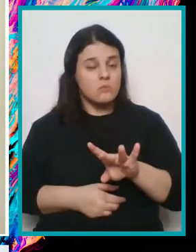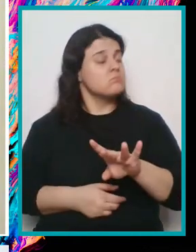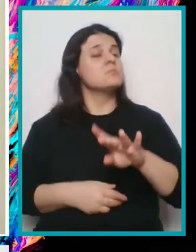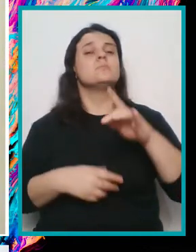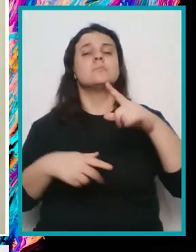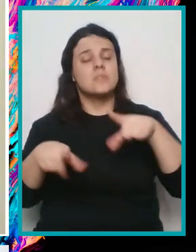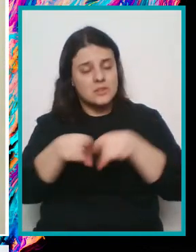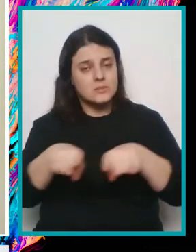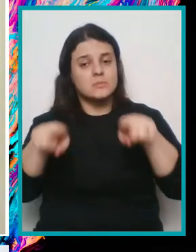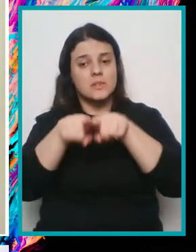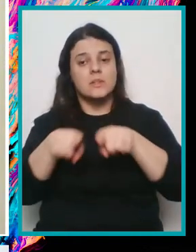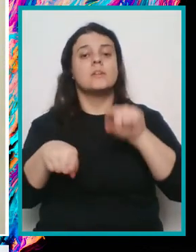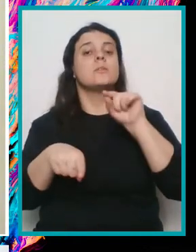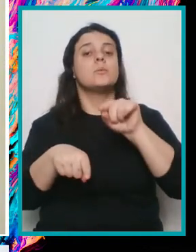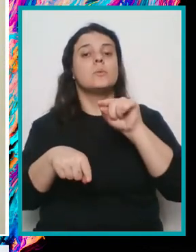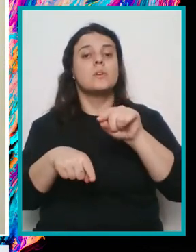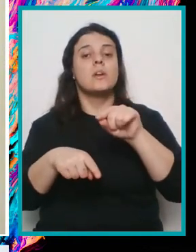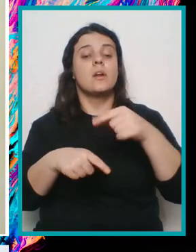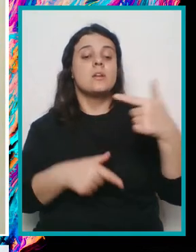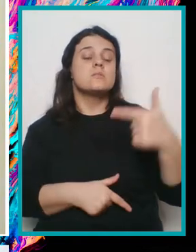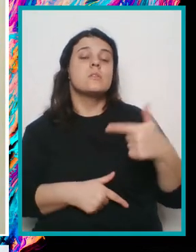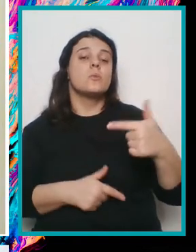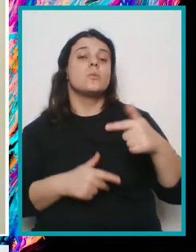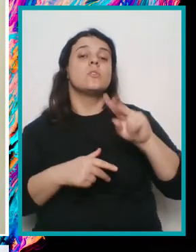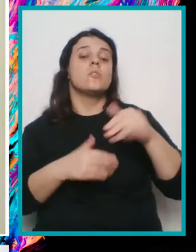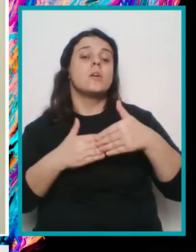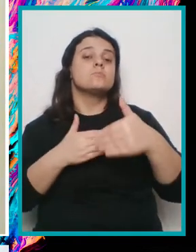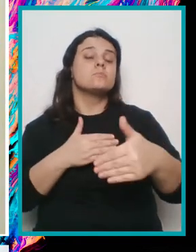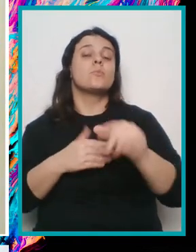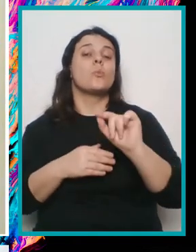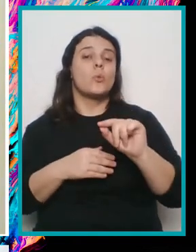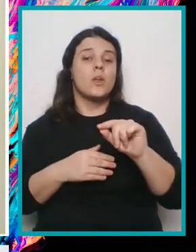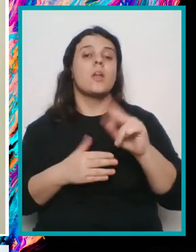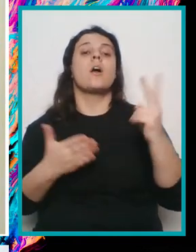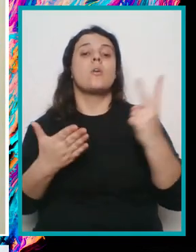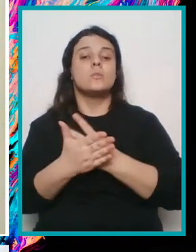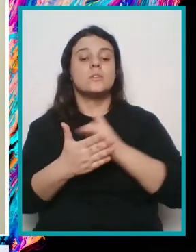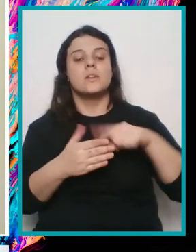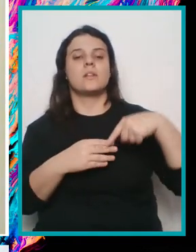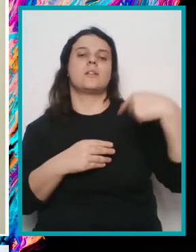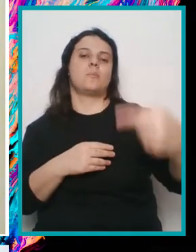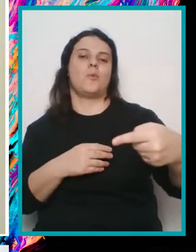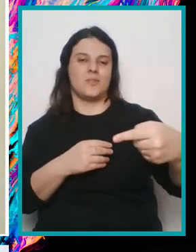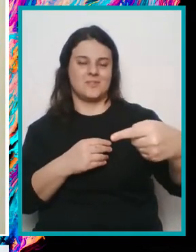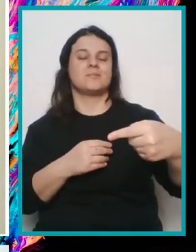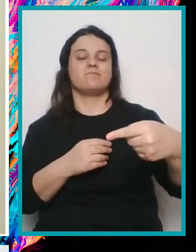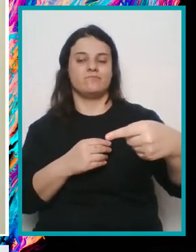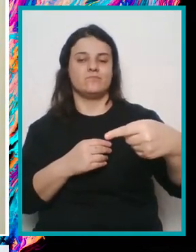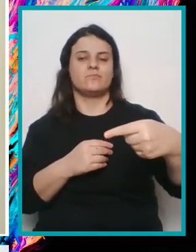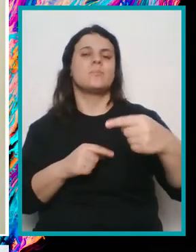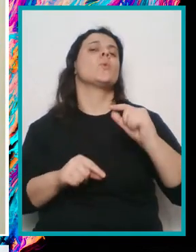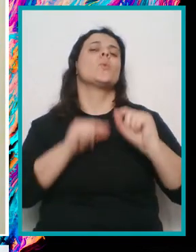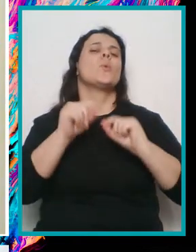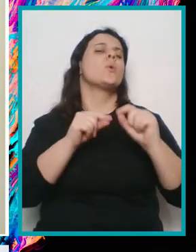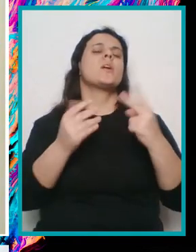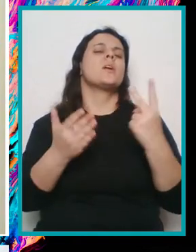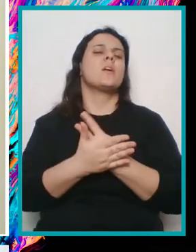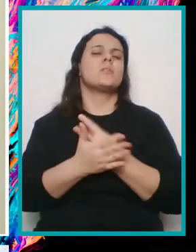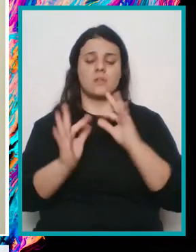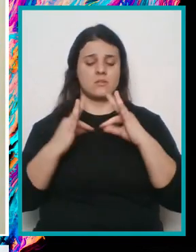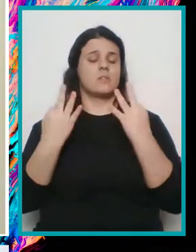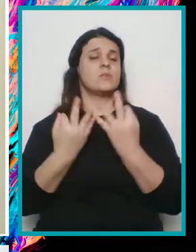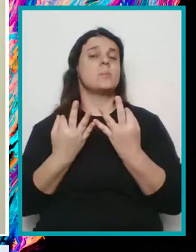to school? Do the parents get food for their children? Can people freely walk to